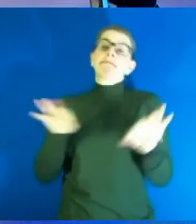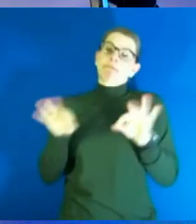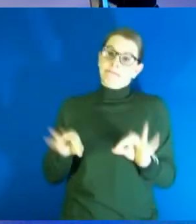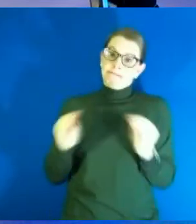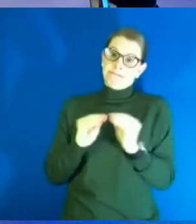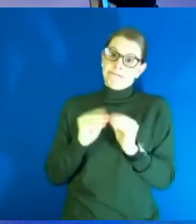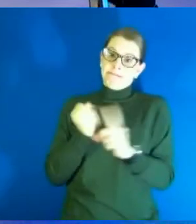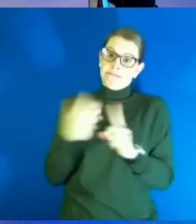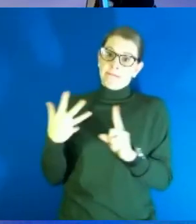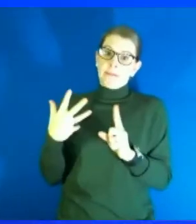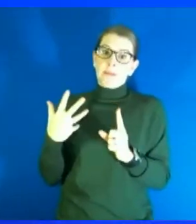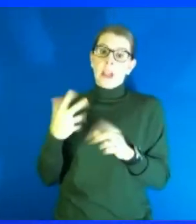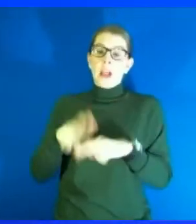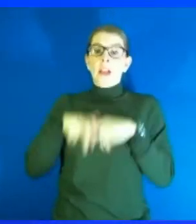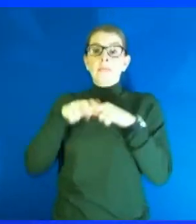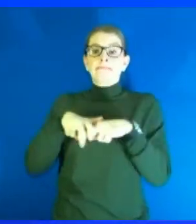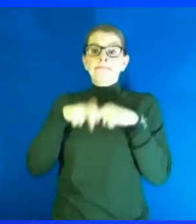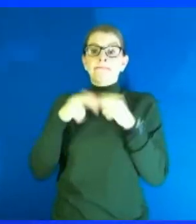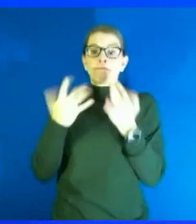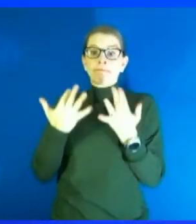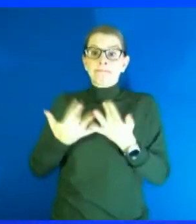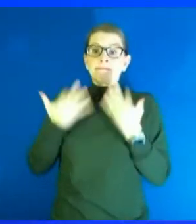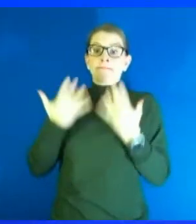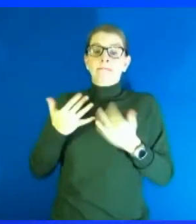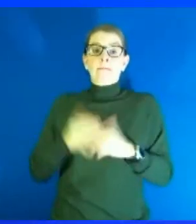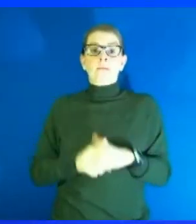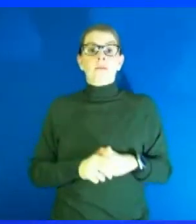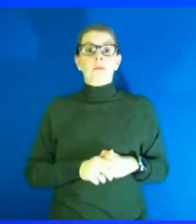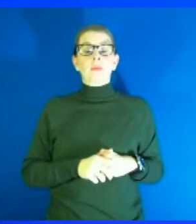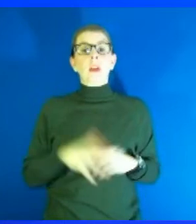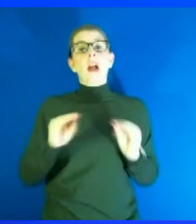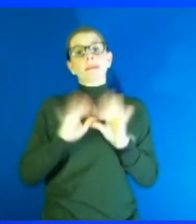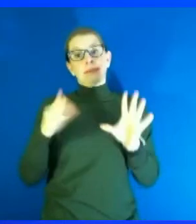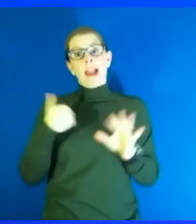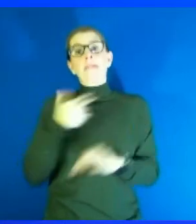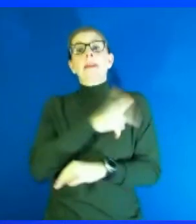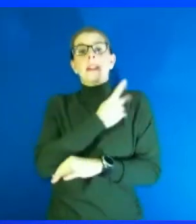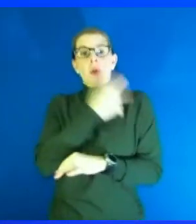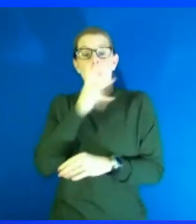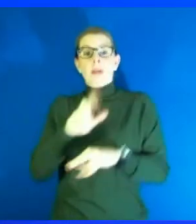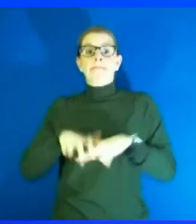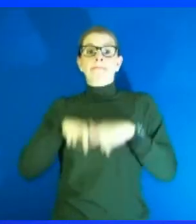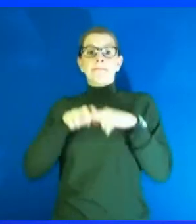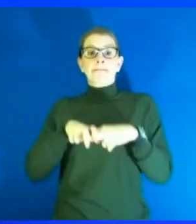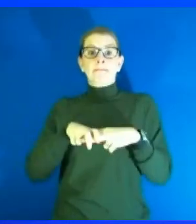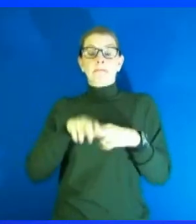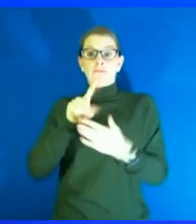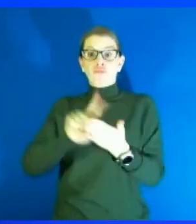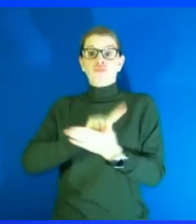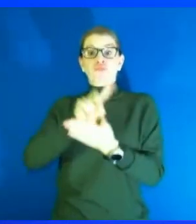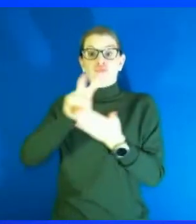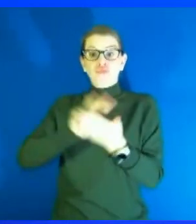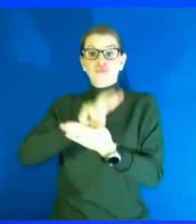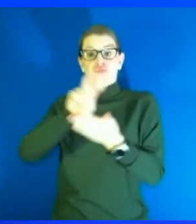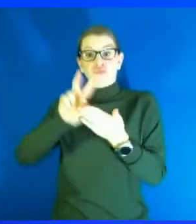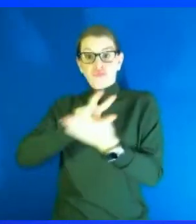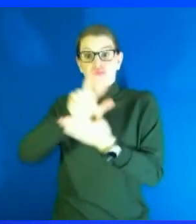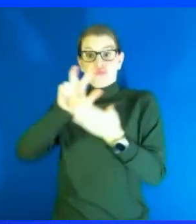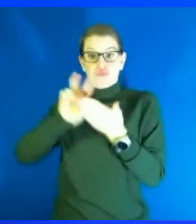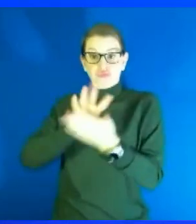long wait times. So, obviously we have patients who will wait for hours in the waiting room, and,